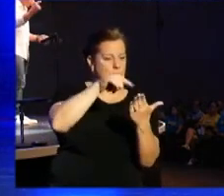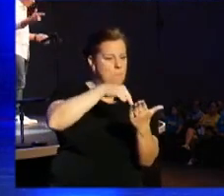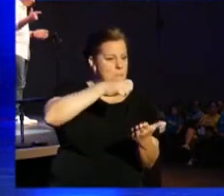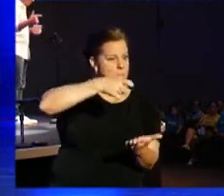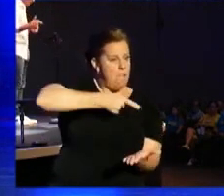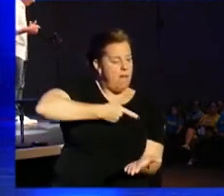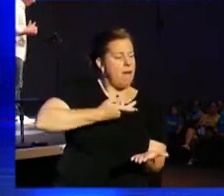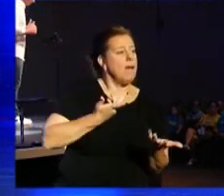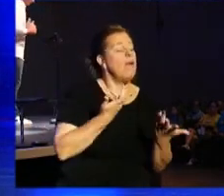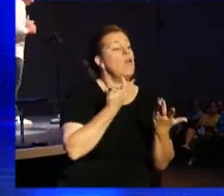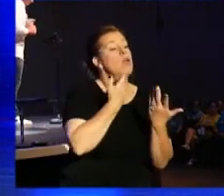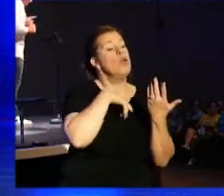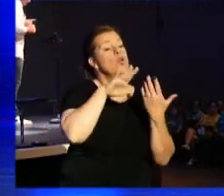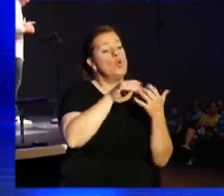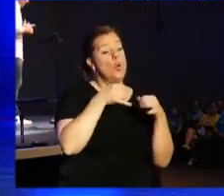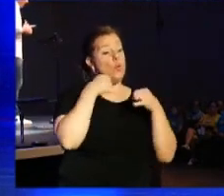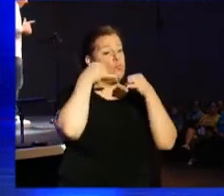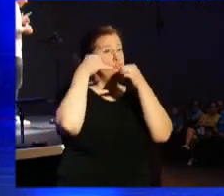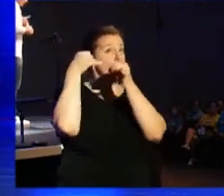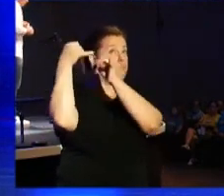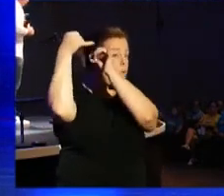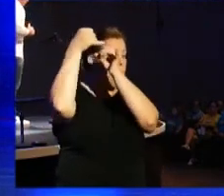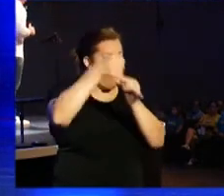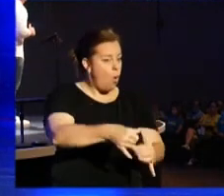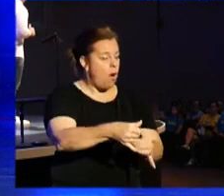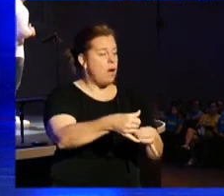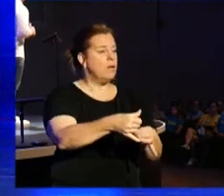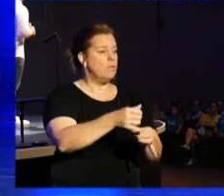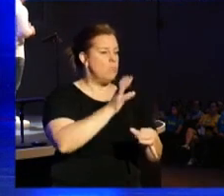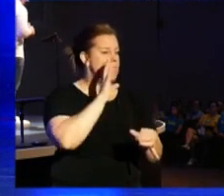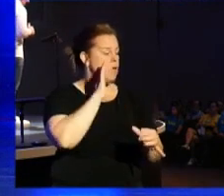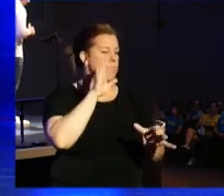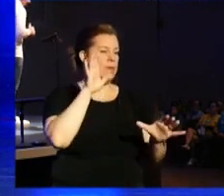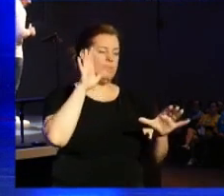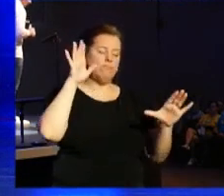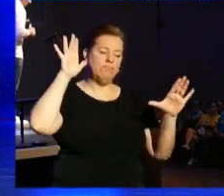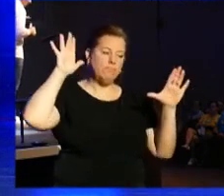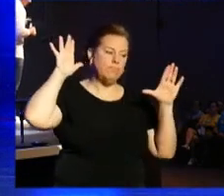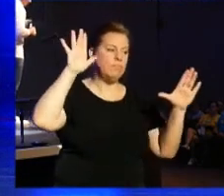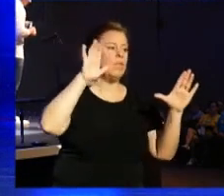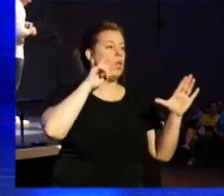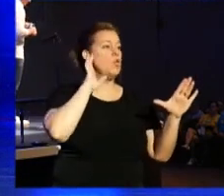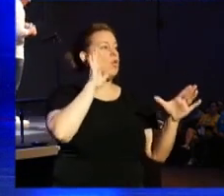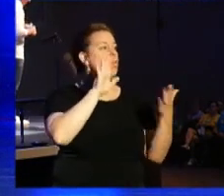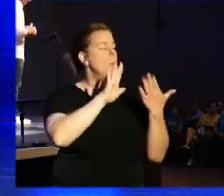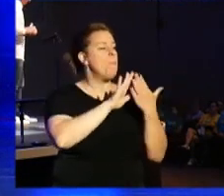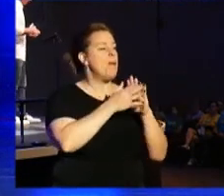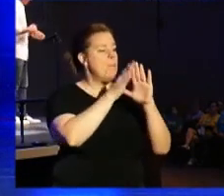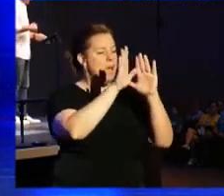your reward from heaven will be very great, and you will be acting as